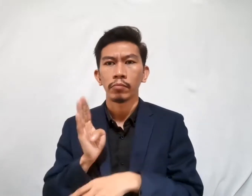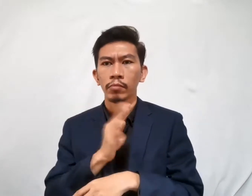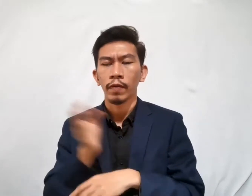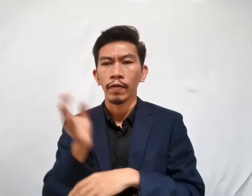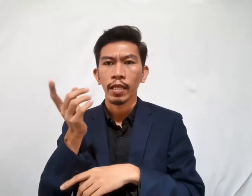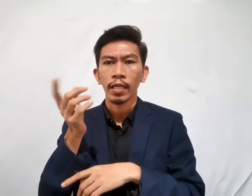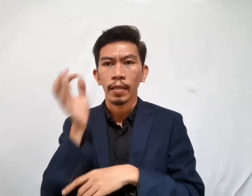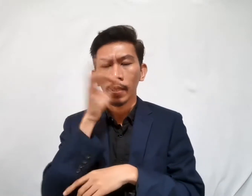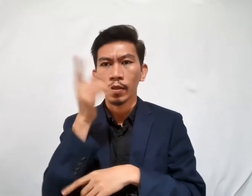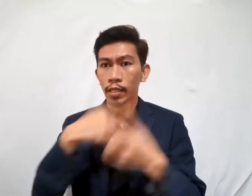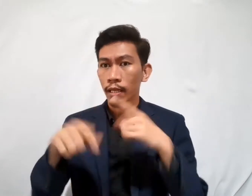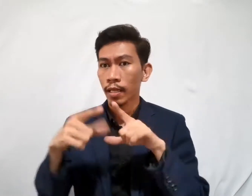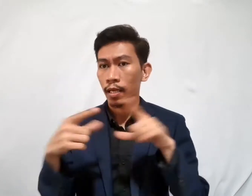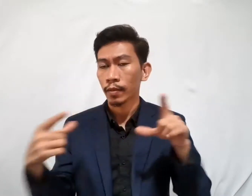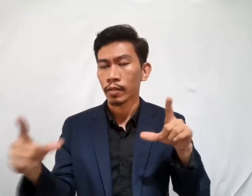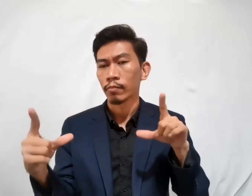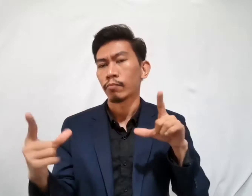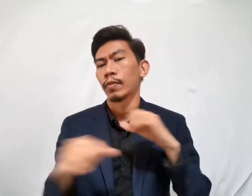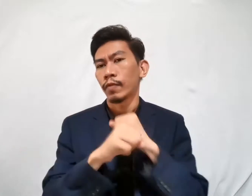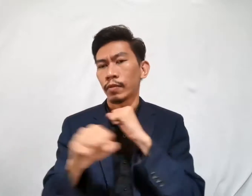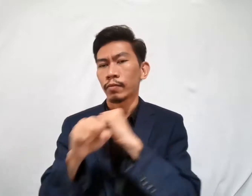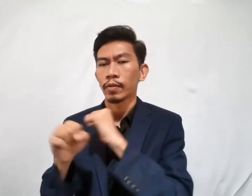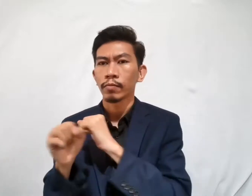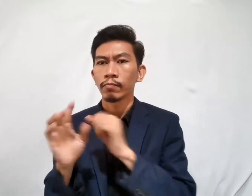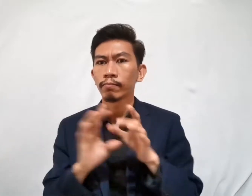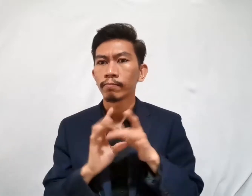Language Advocacy Cooperative.